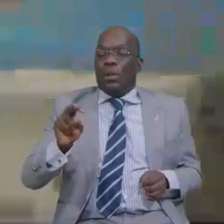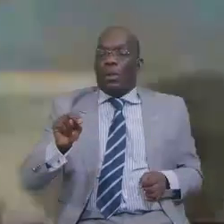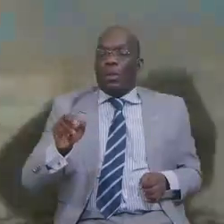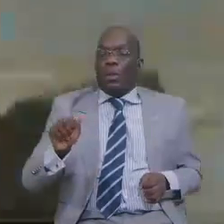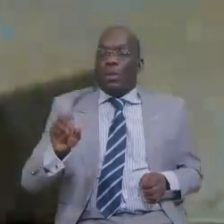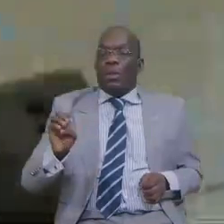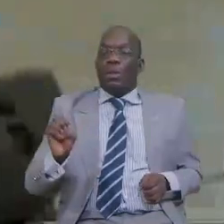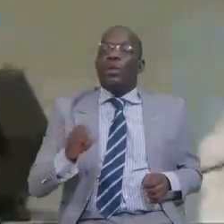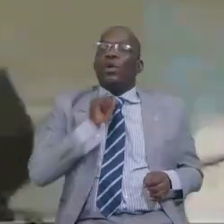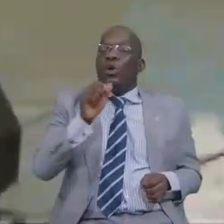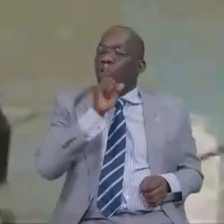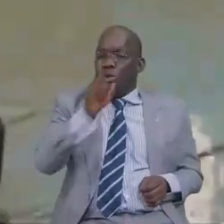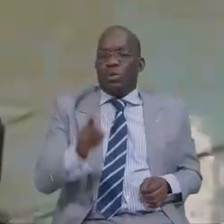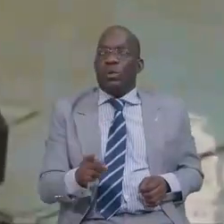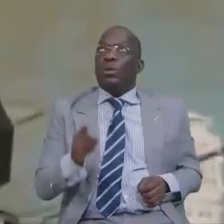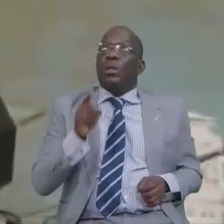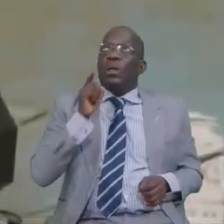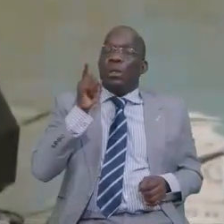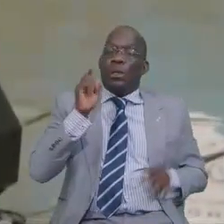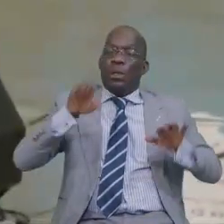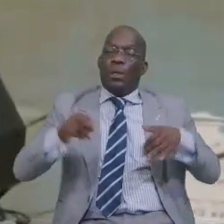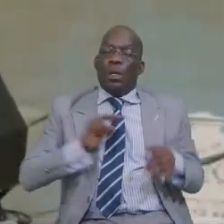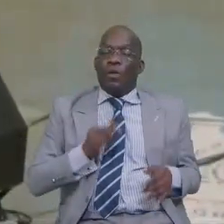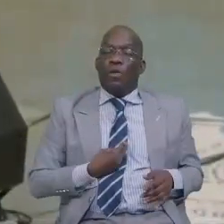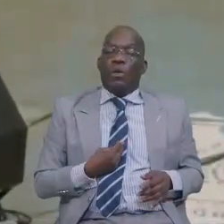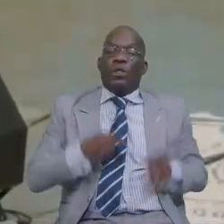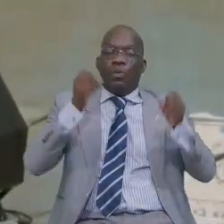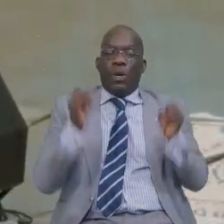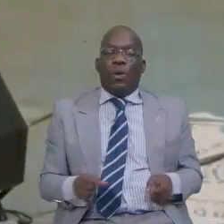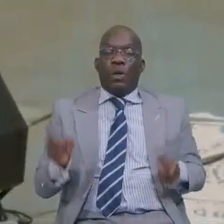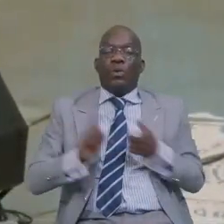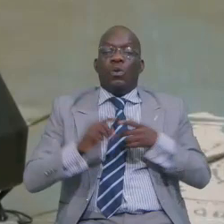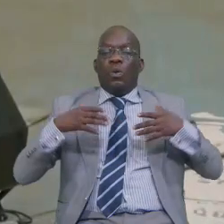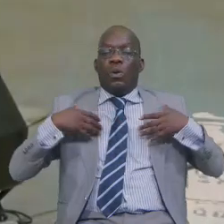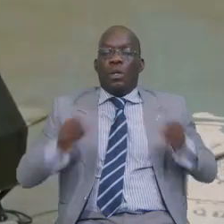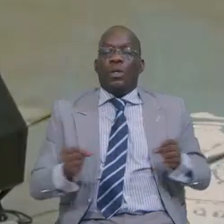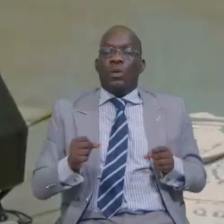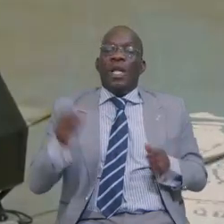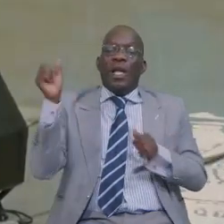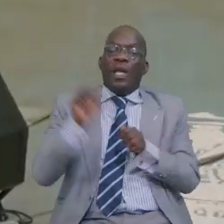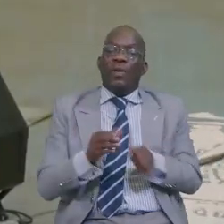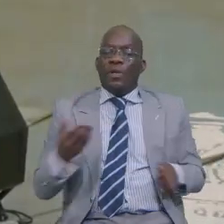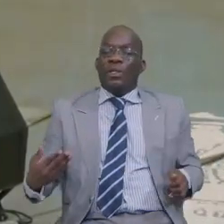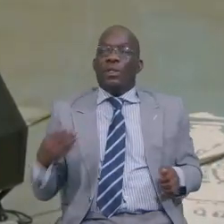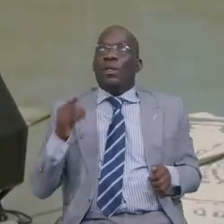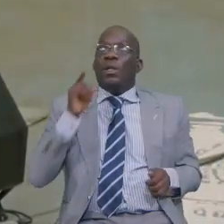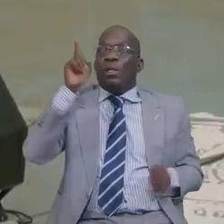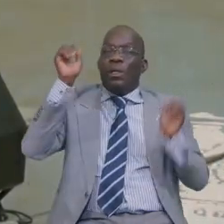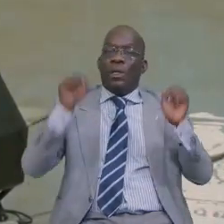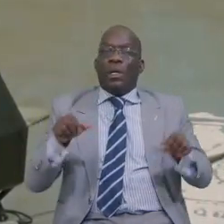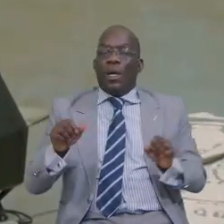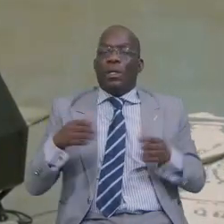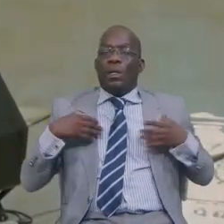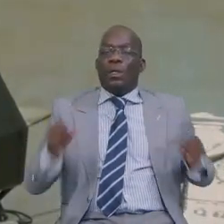gives us power to heal everything he could have healed if he were